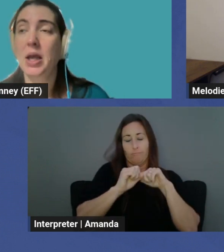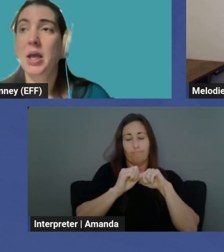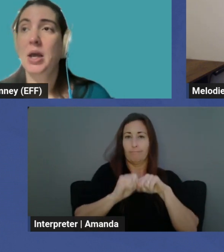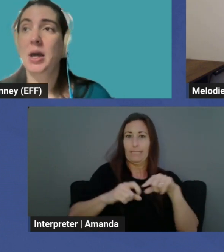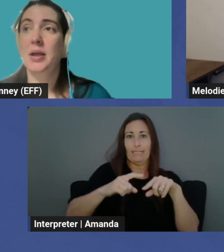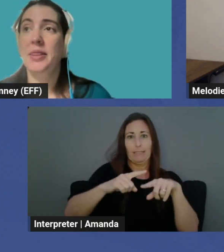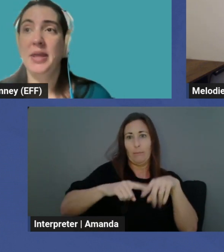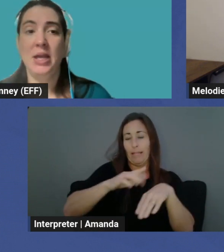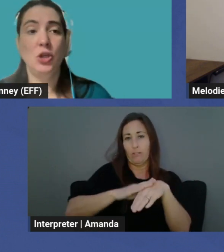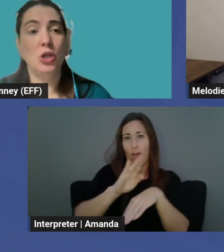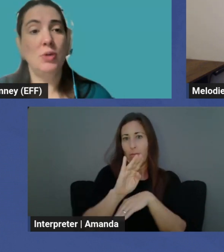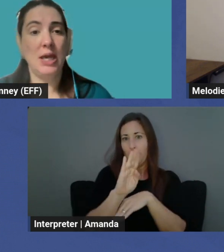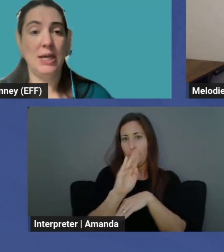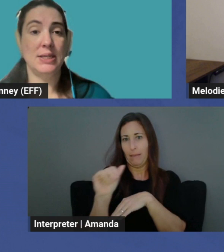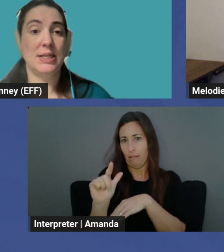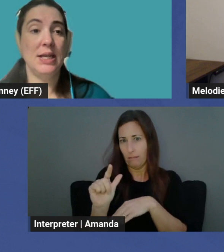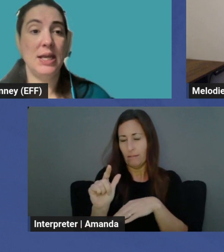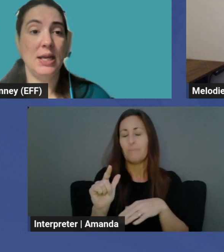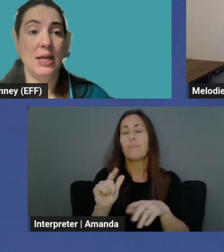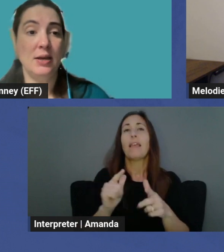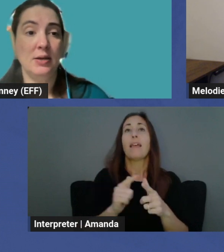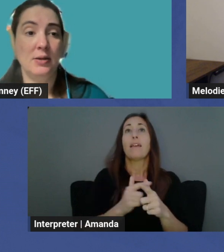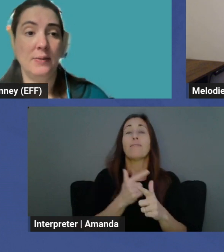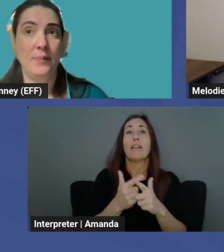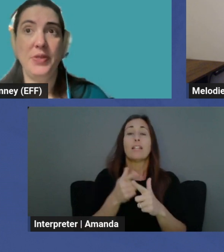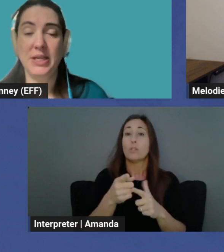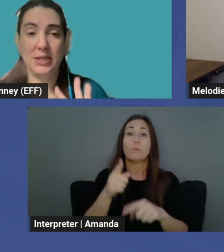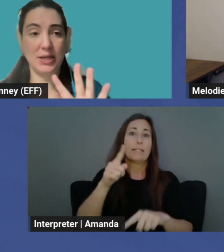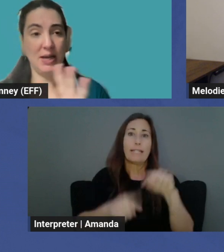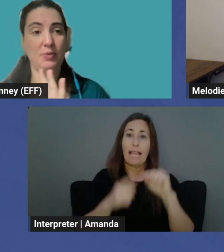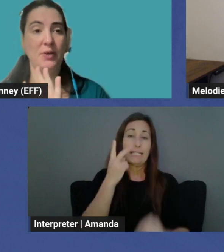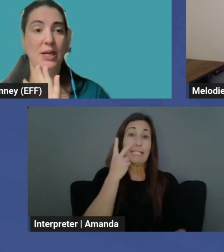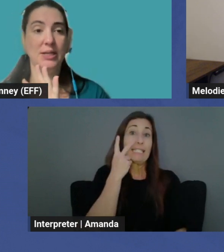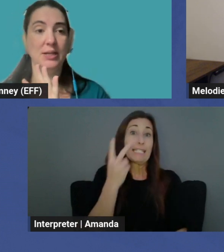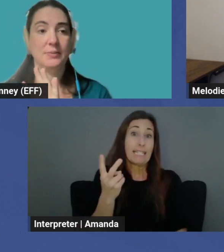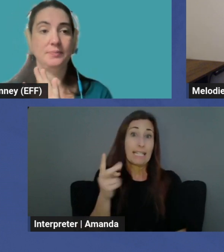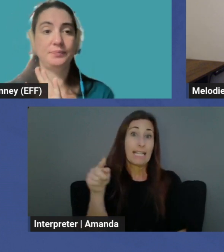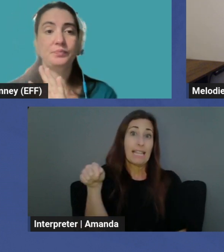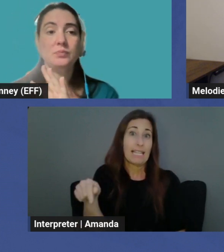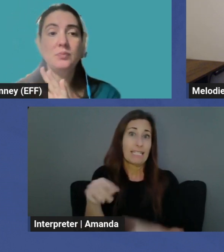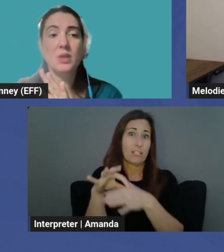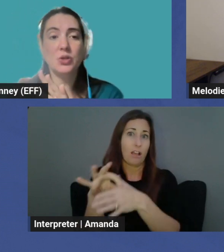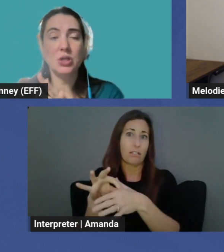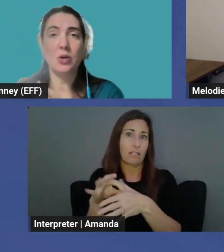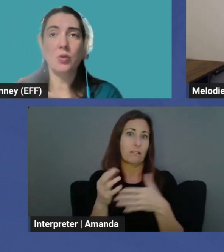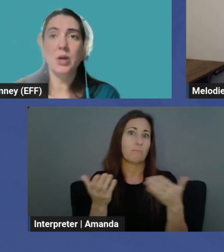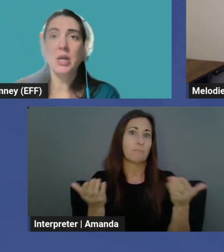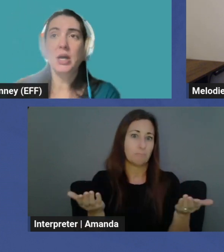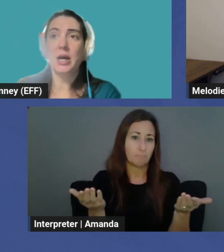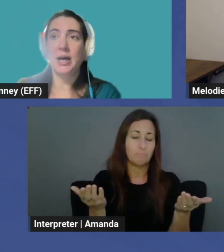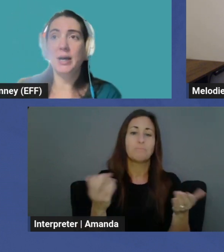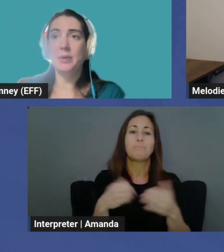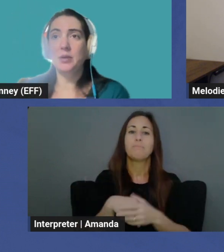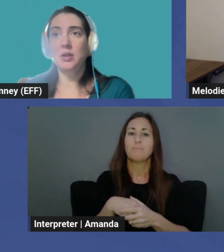at, then you can't see this type of content. So